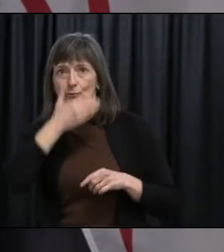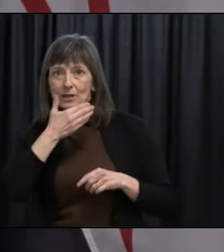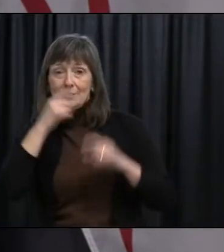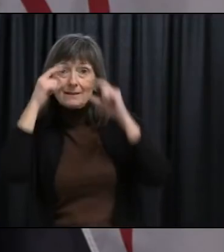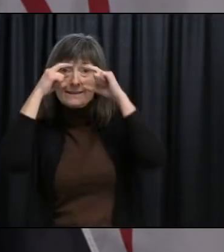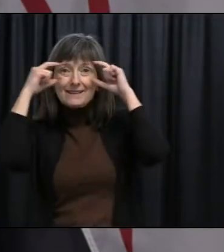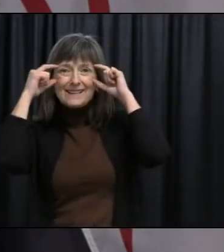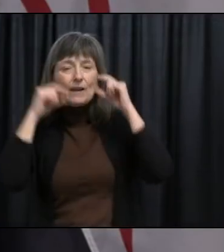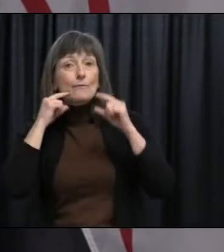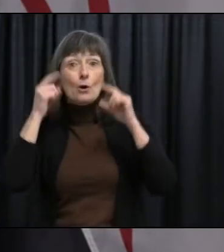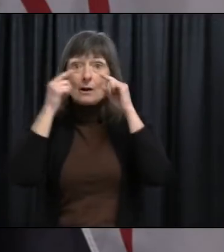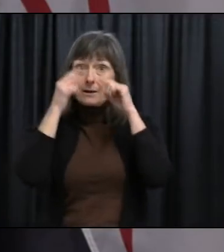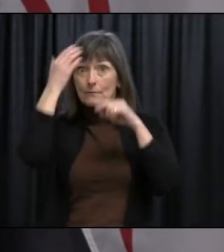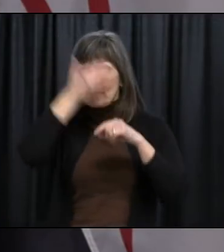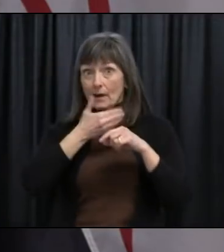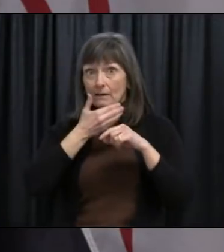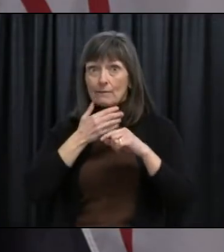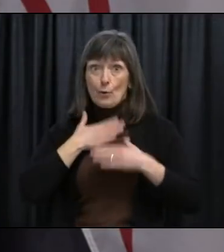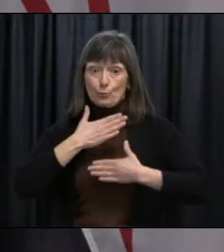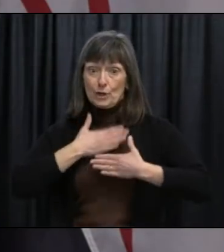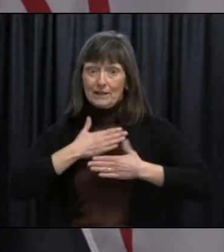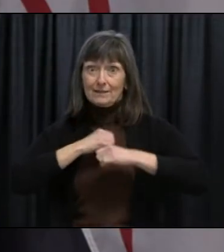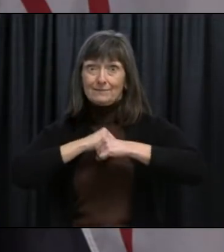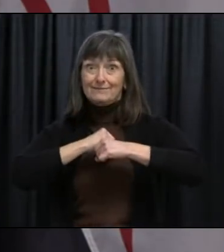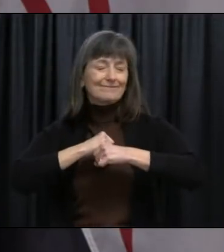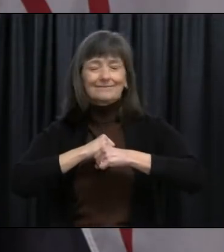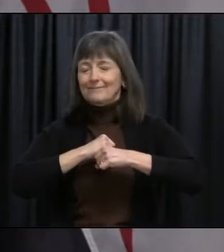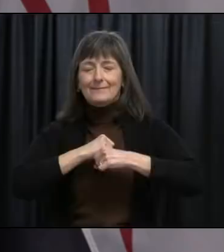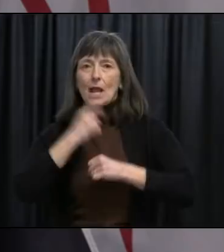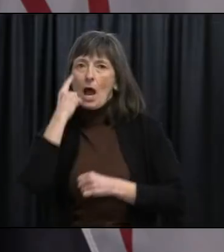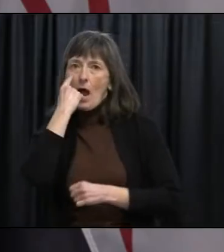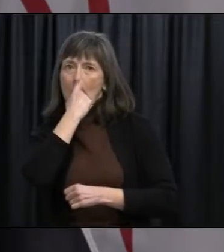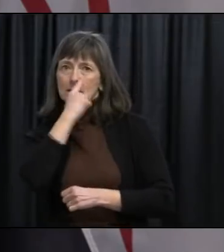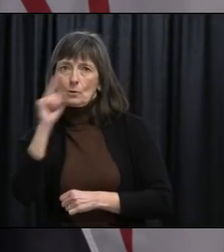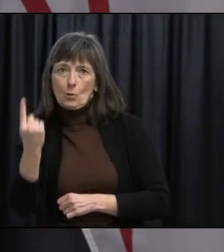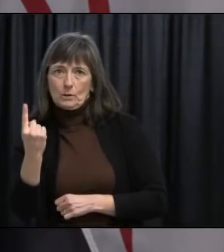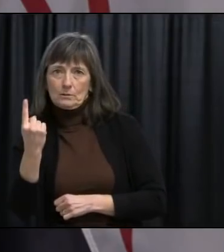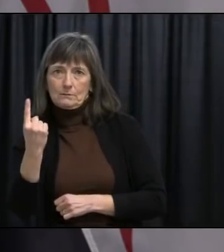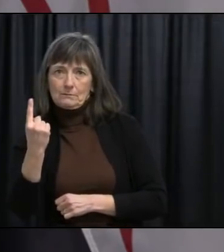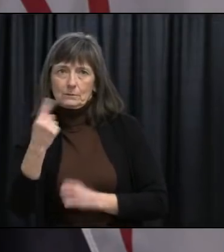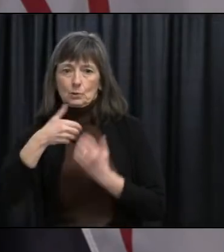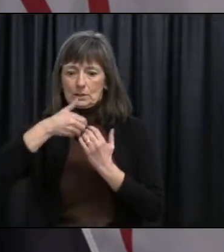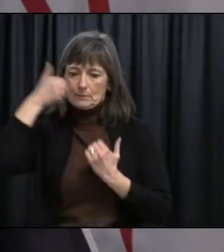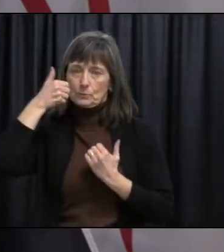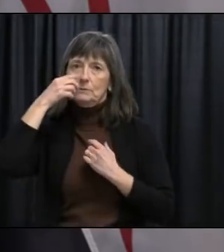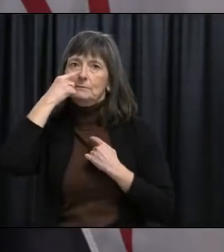breathing. That's what the mask is for. Face shield is about protecting the eyes.